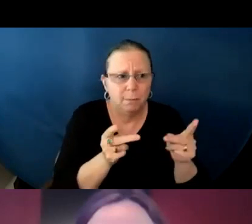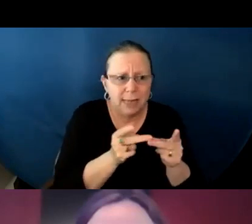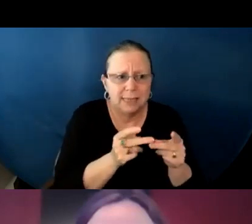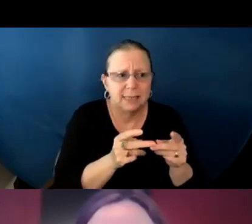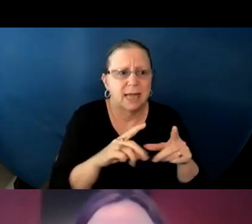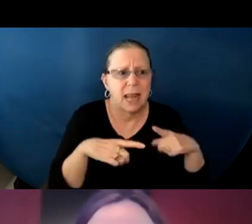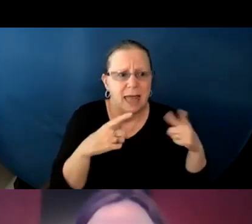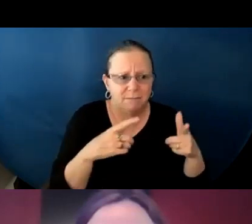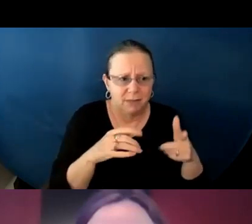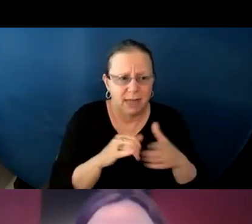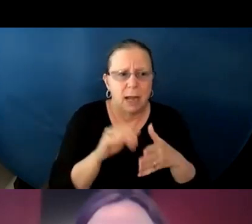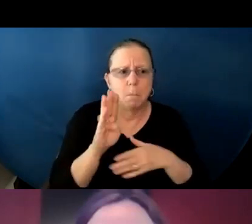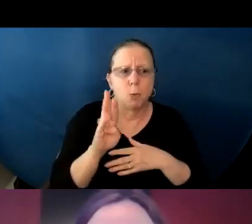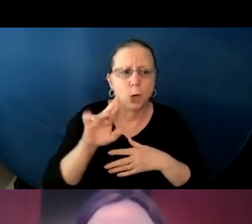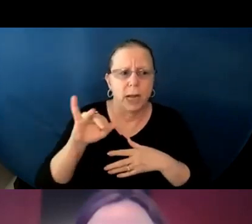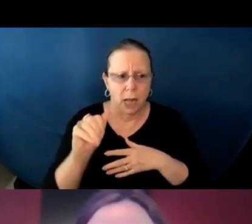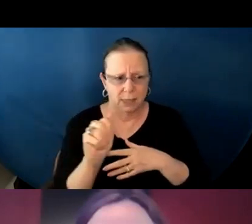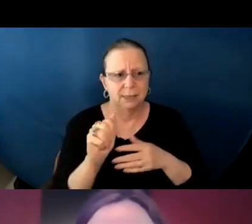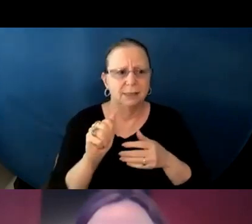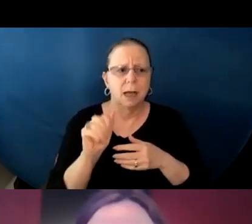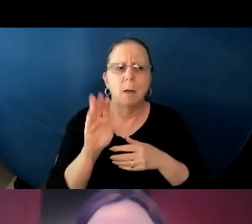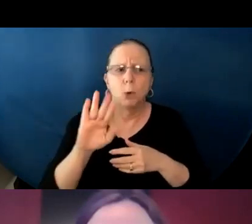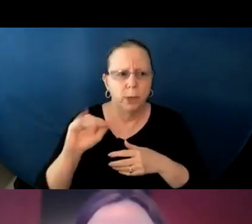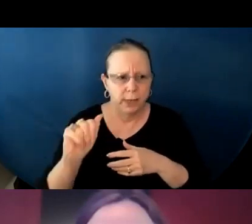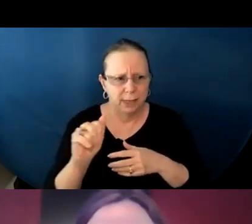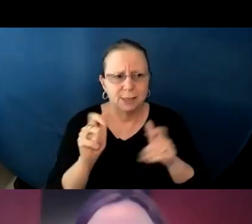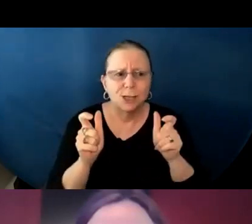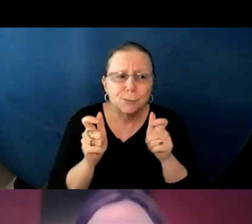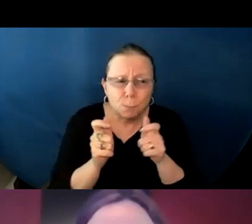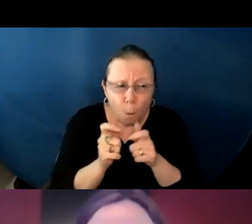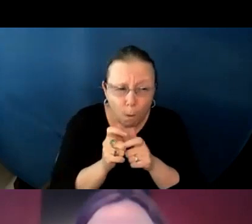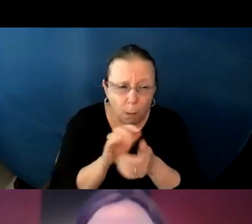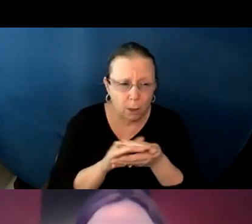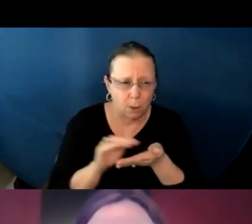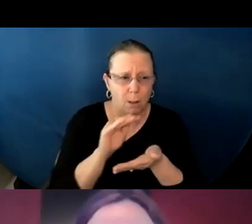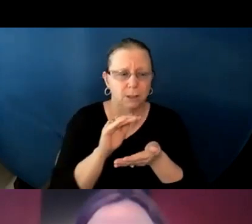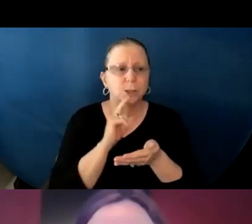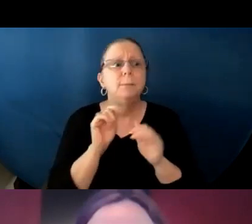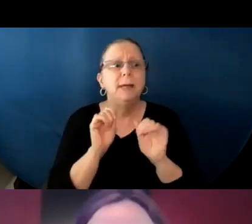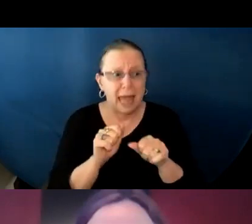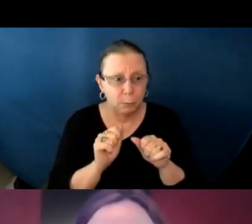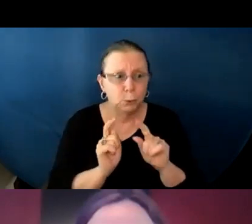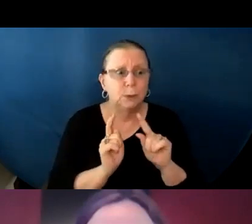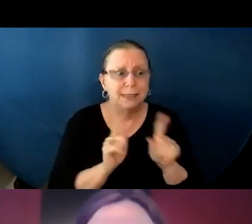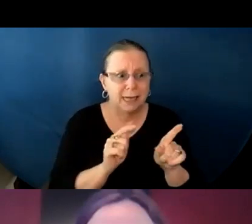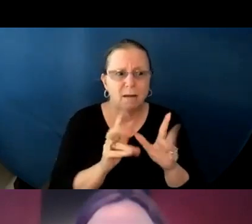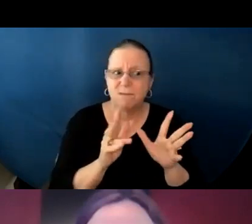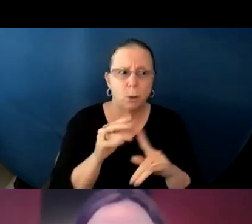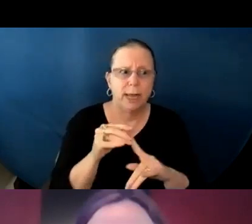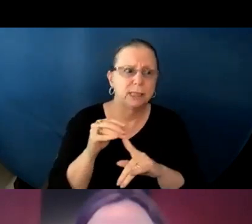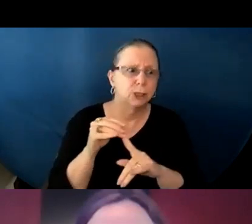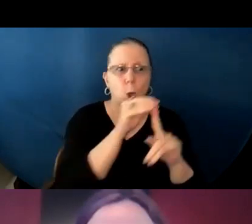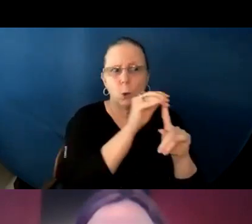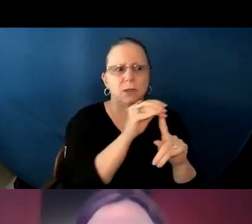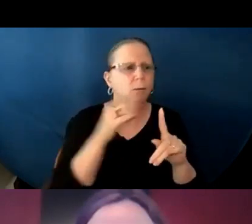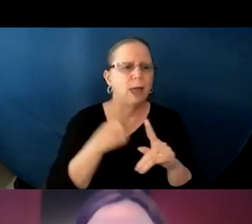don't know Berea College, it's a small school. You have to be poor to attend it, but it's very exclusive. We have thousands of